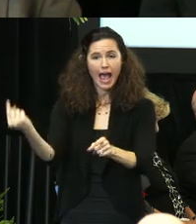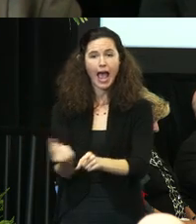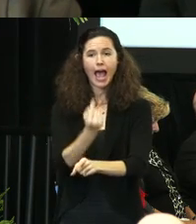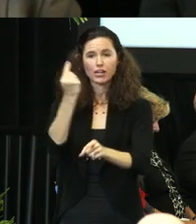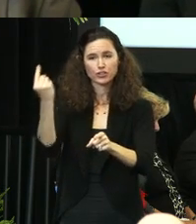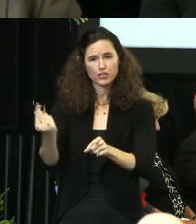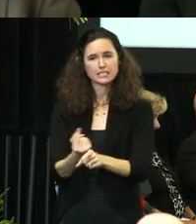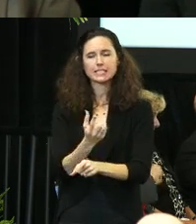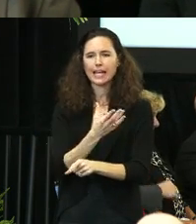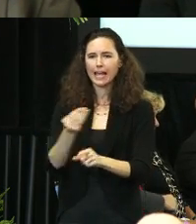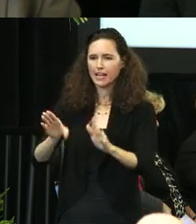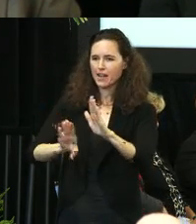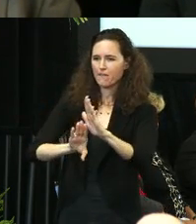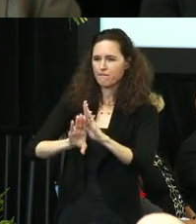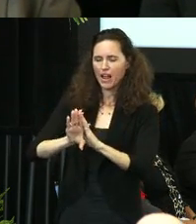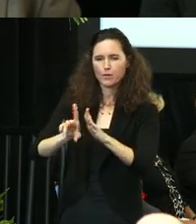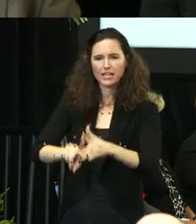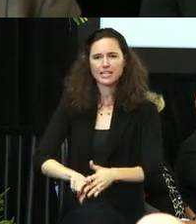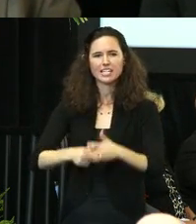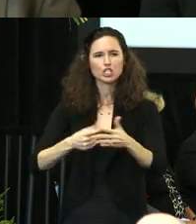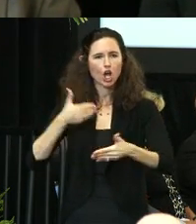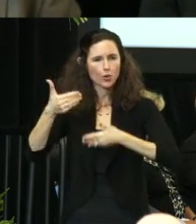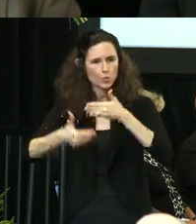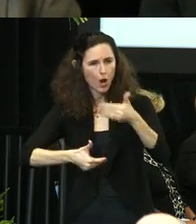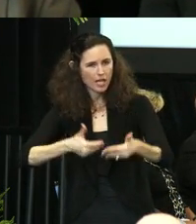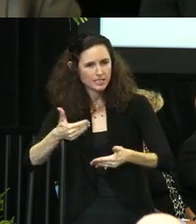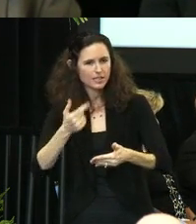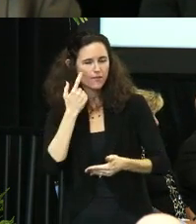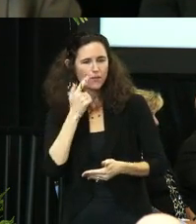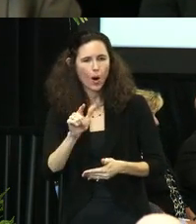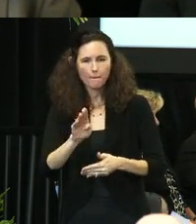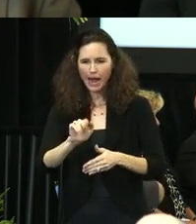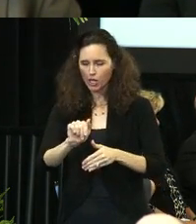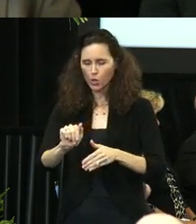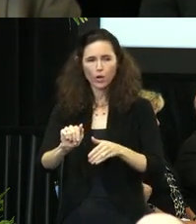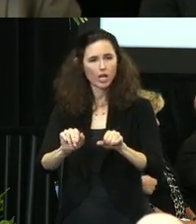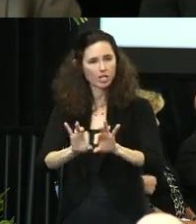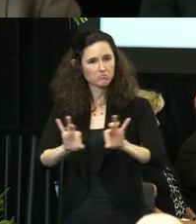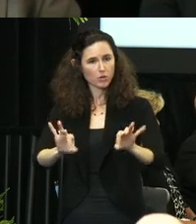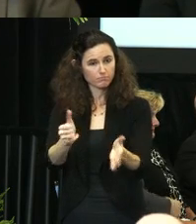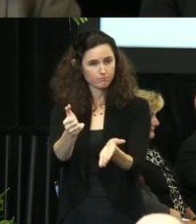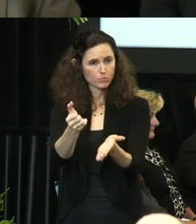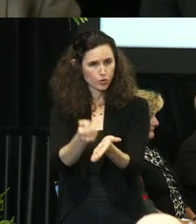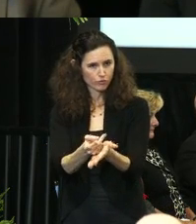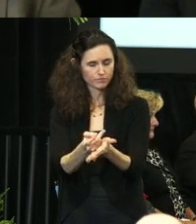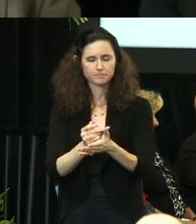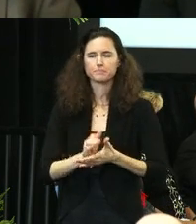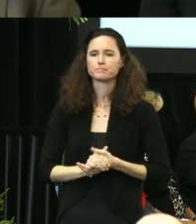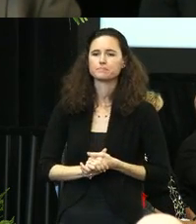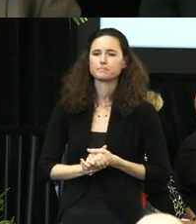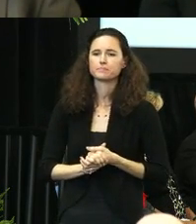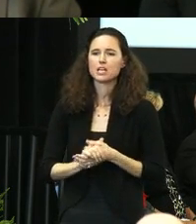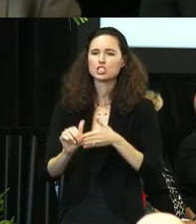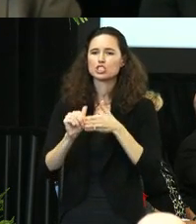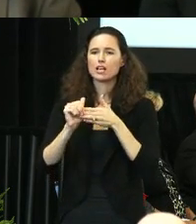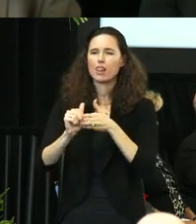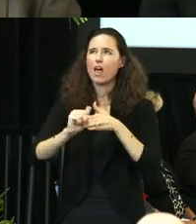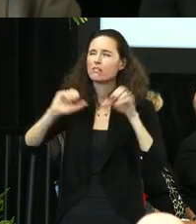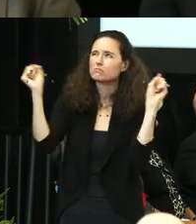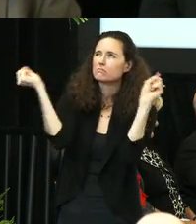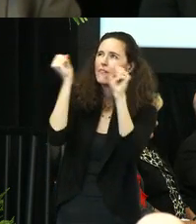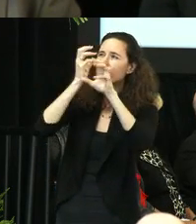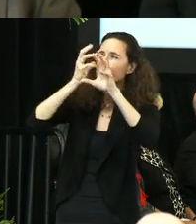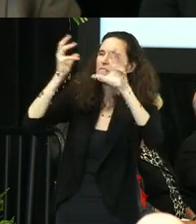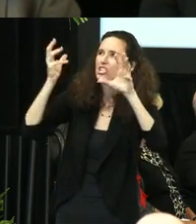and developing the initial process for the approval of baccalaureate programs in Florida. She led the envisioning and tremendous